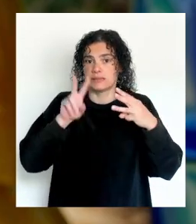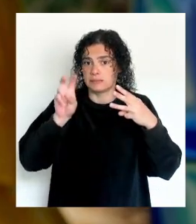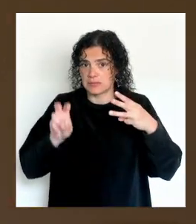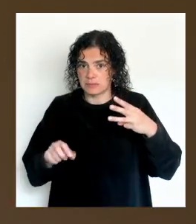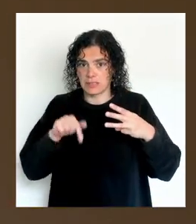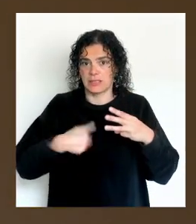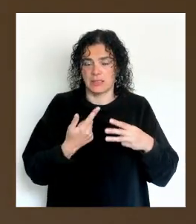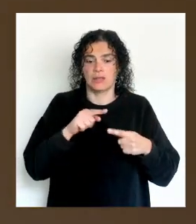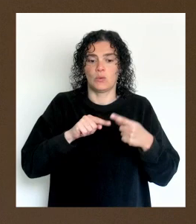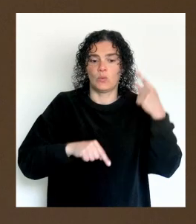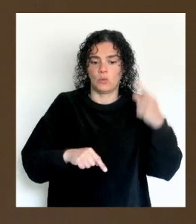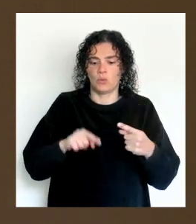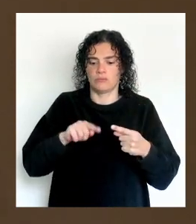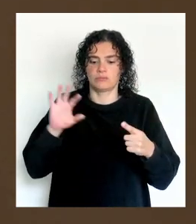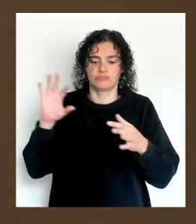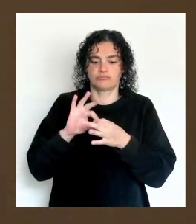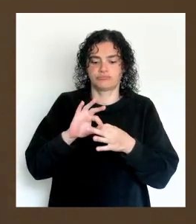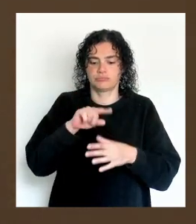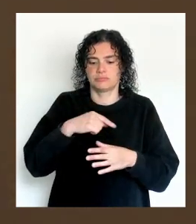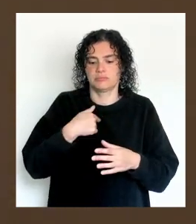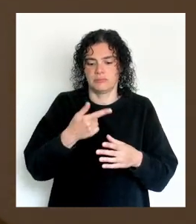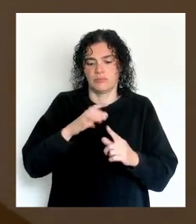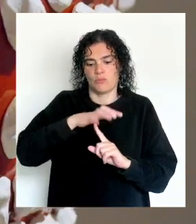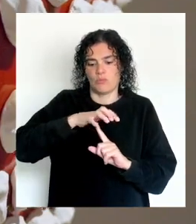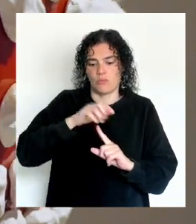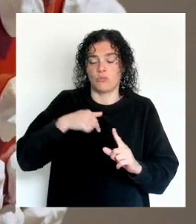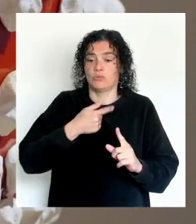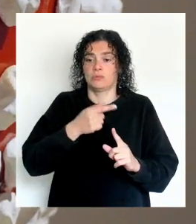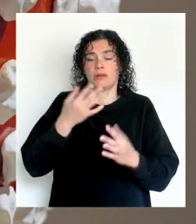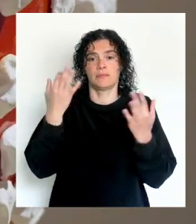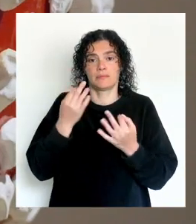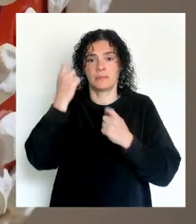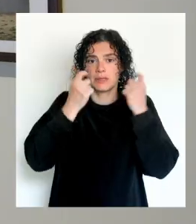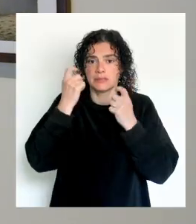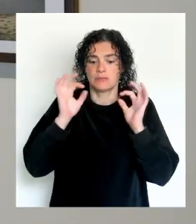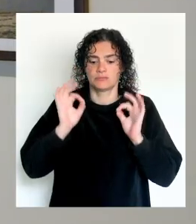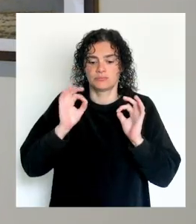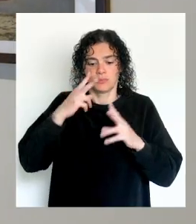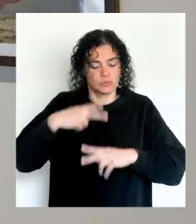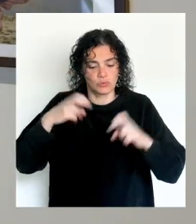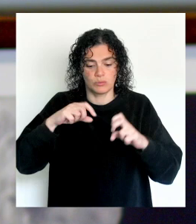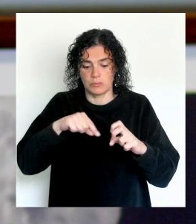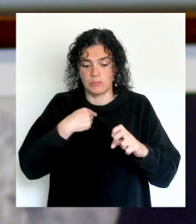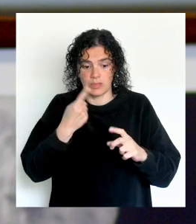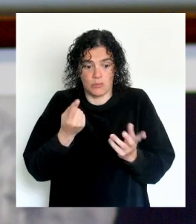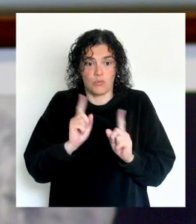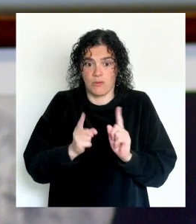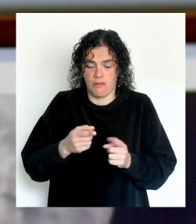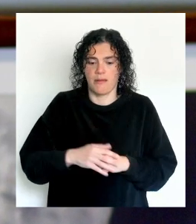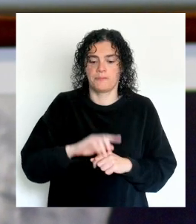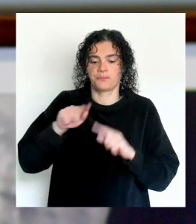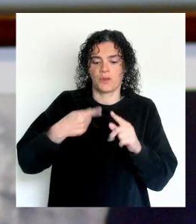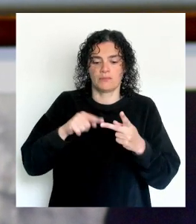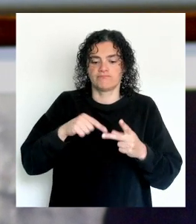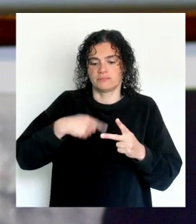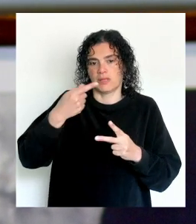show. One is around why mushrooms, really thinking about discovering what fungi are. The others is Mushroom in